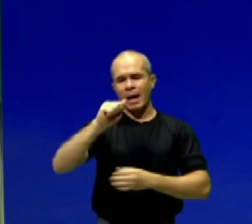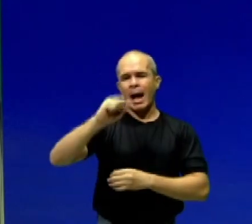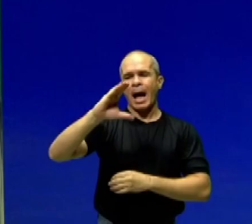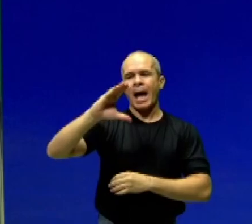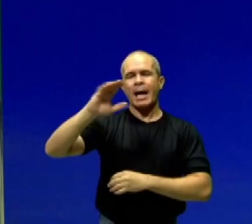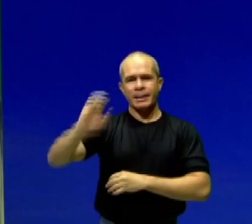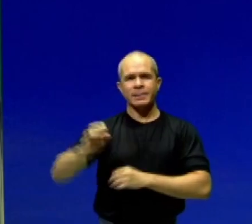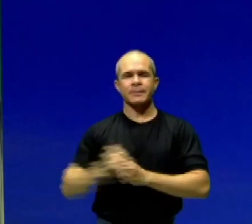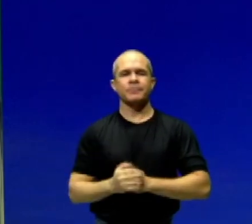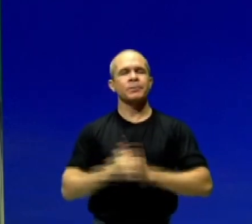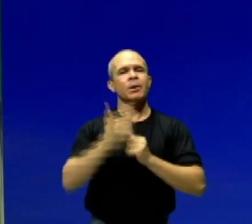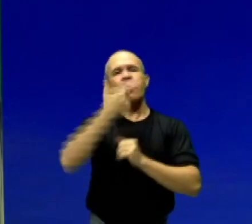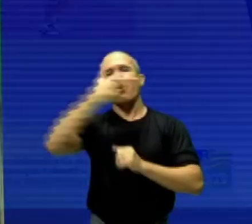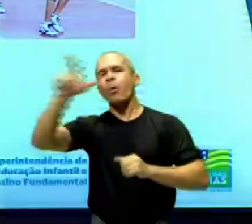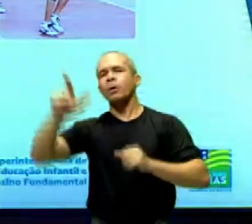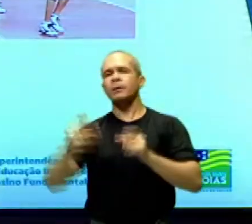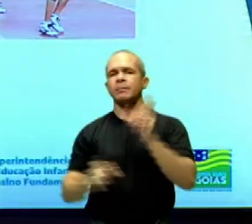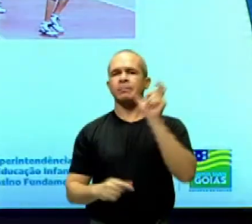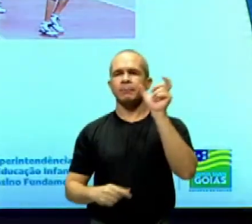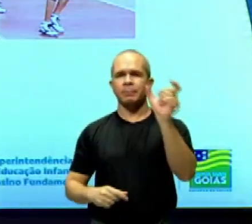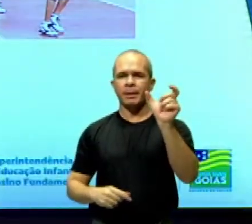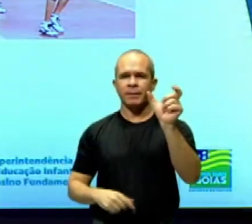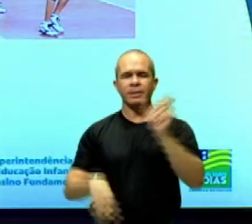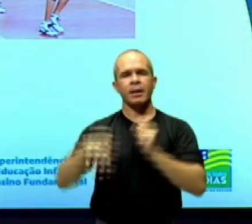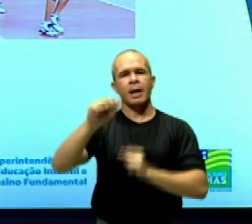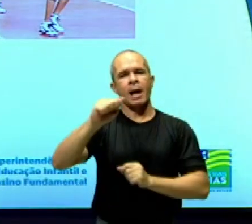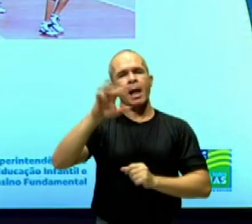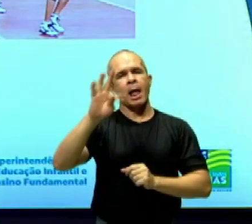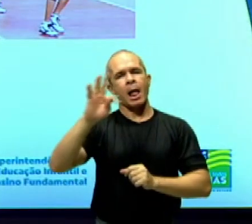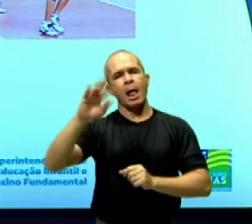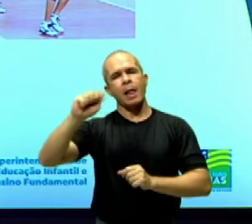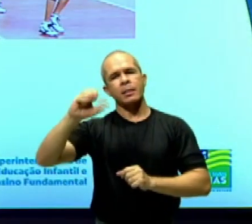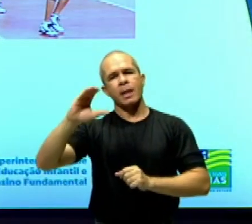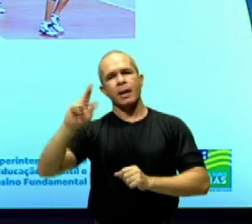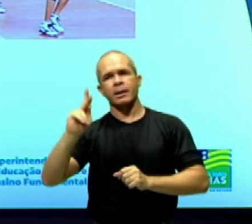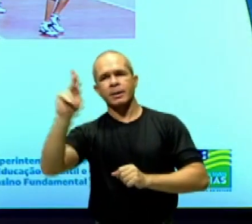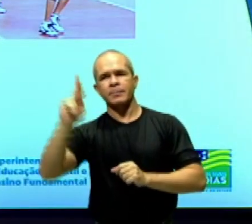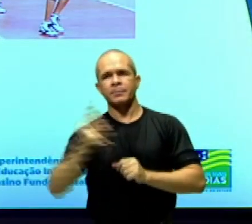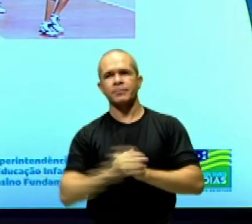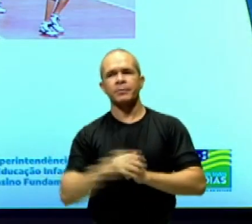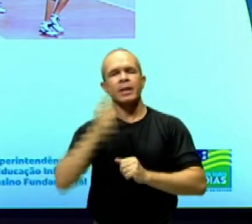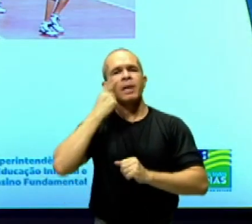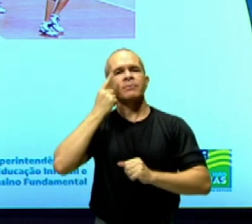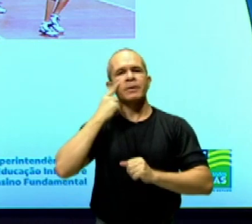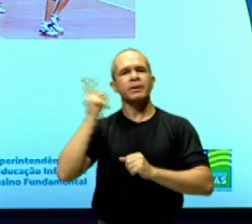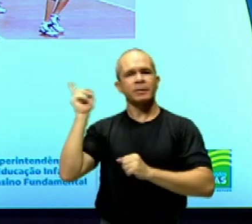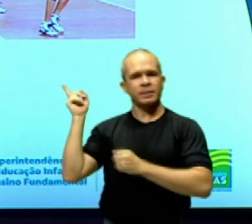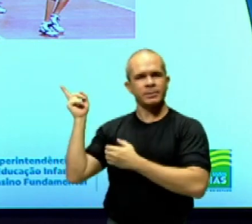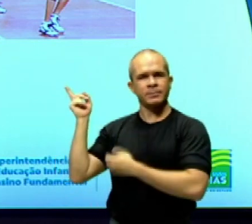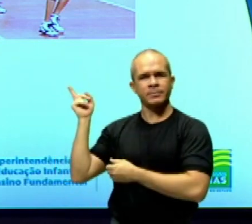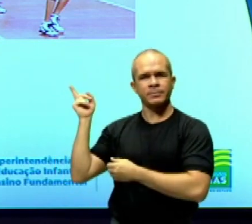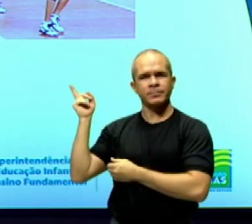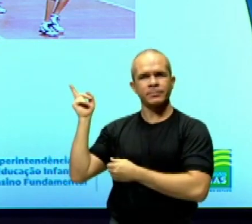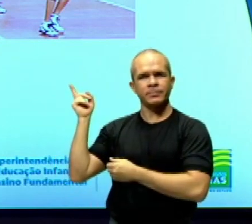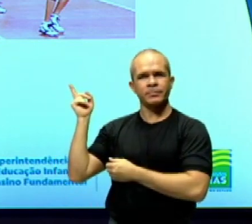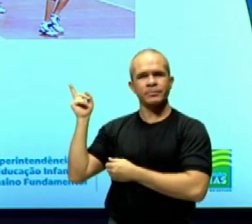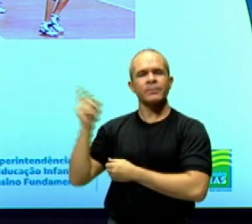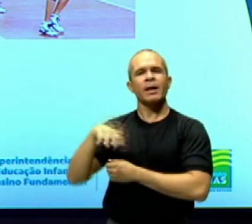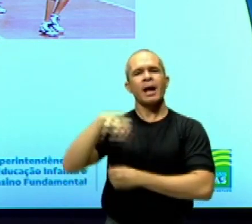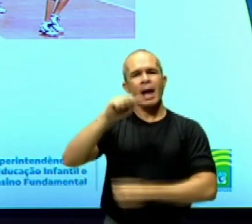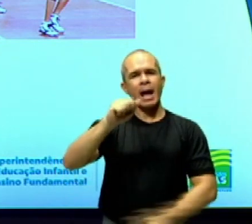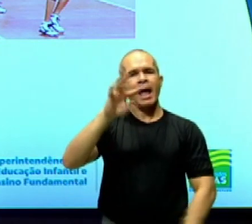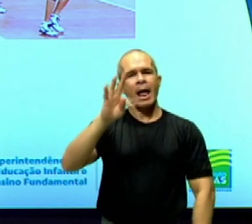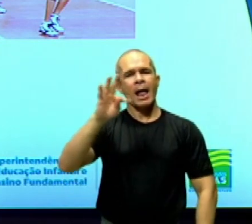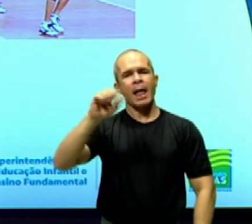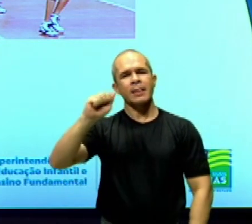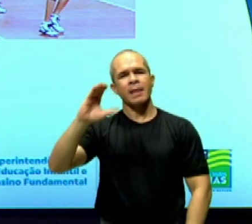attack? Attack, the offense action. Olha aqui. Look here. The attack is this.